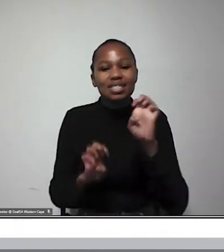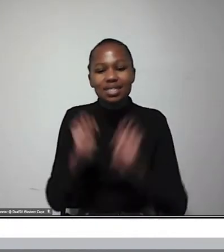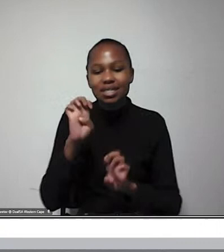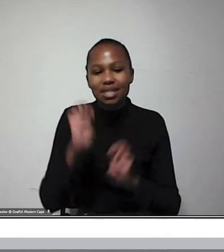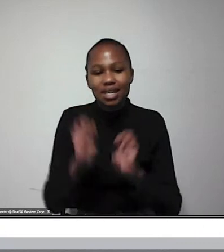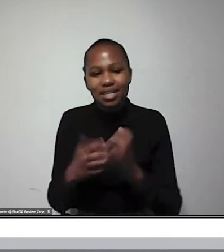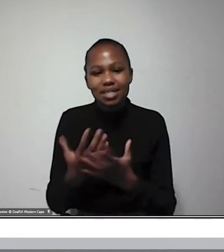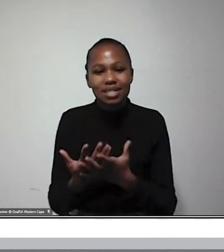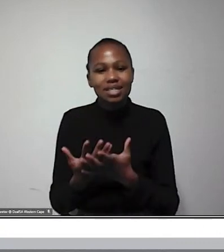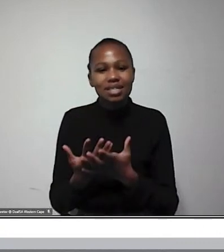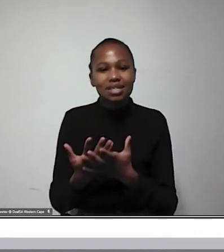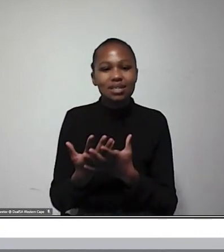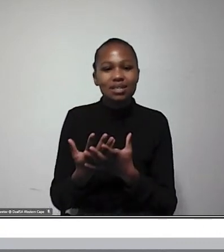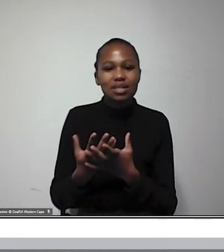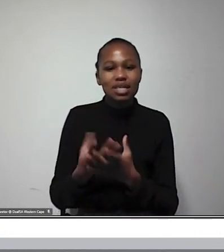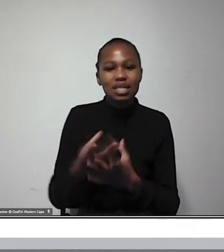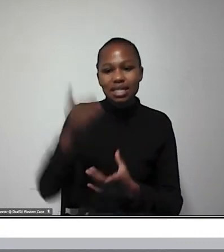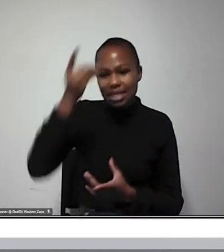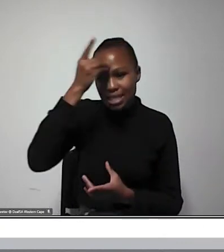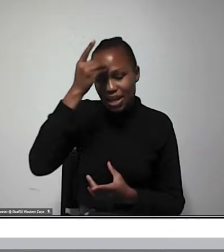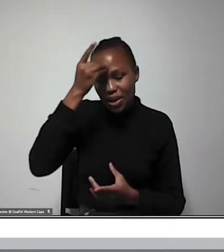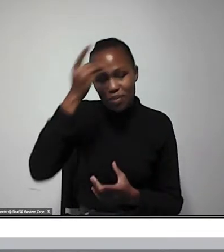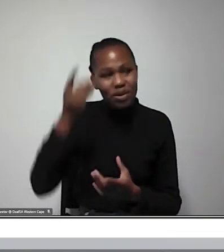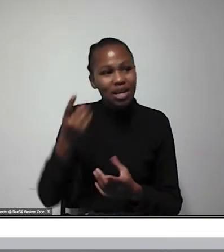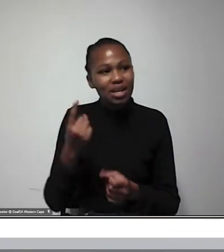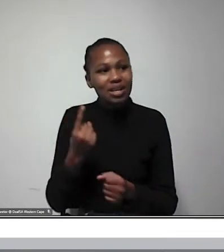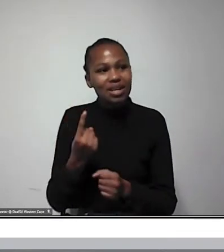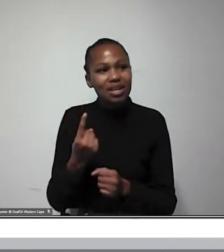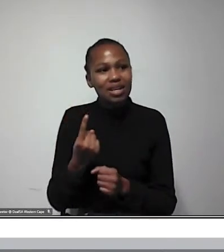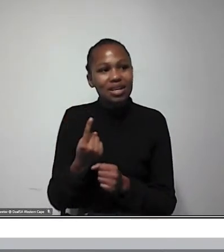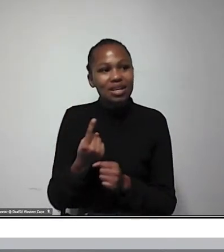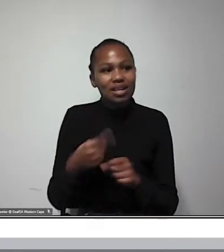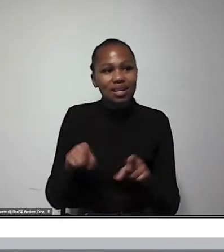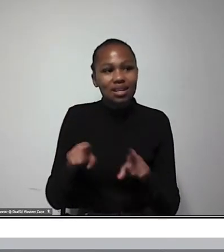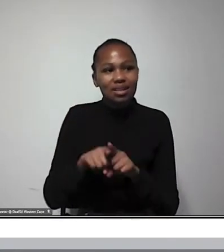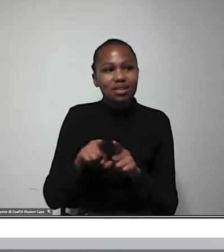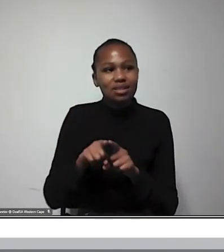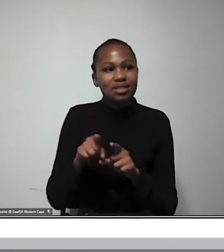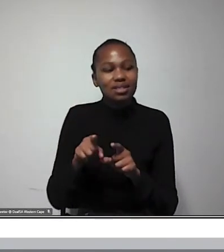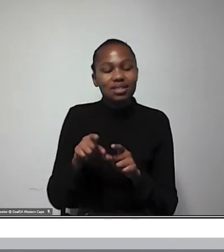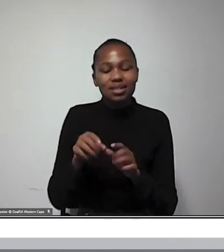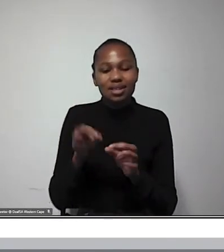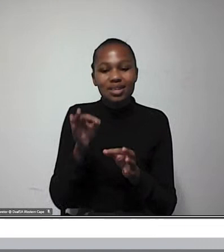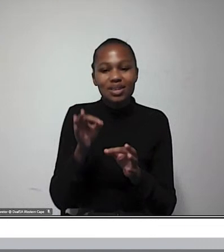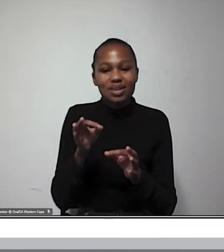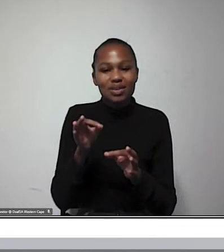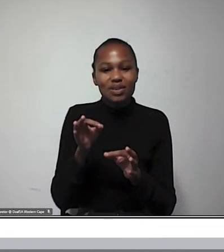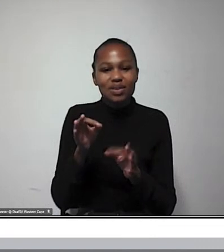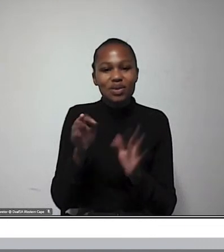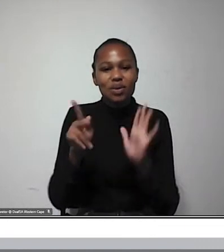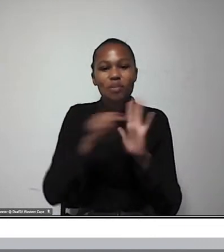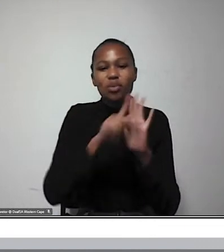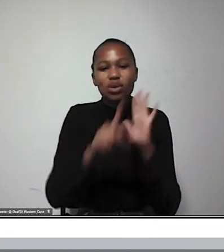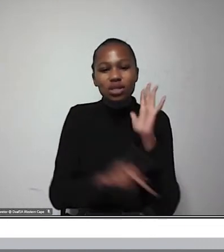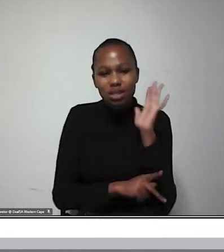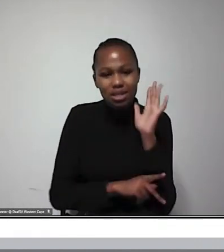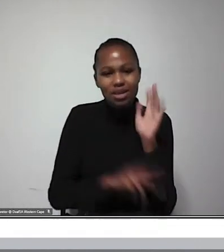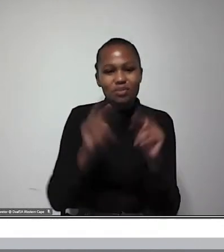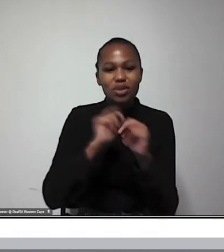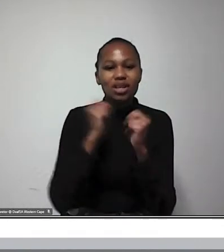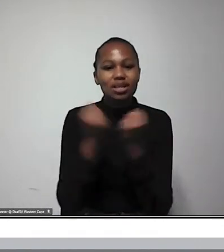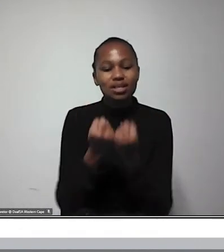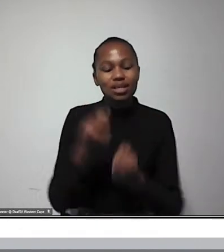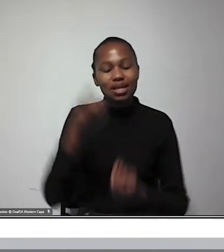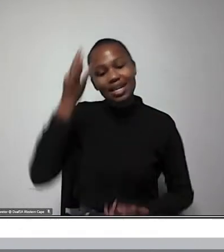military exercises in Durban, and an unclear policy position by the national government when it comes to the Russia